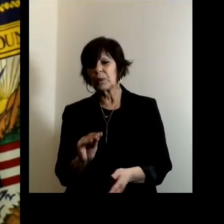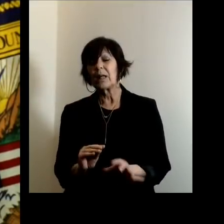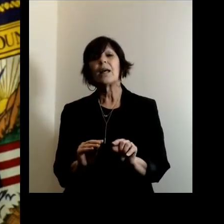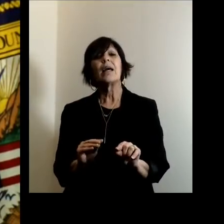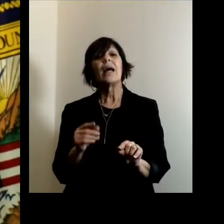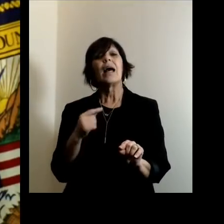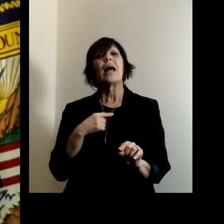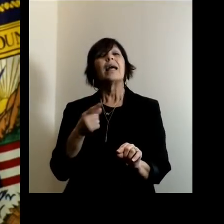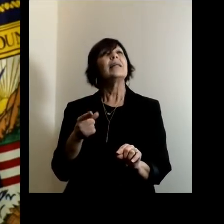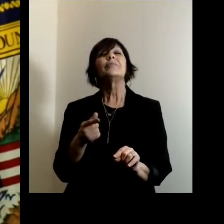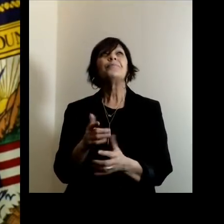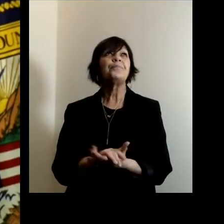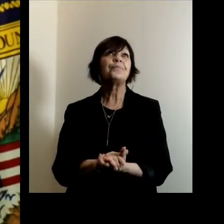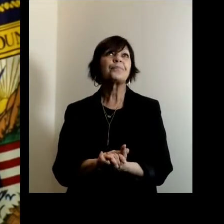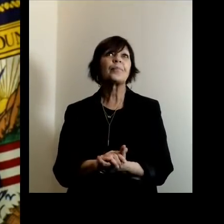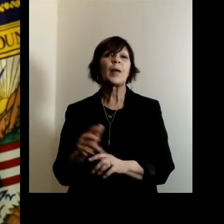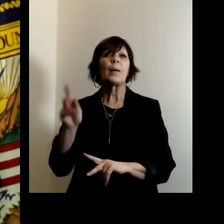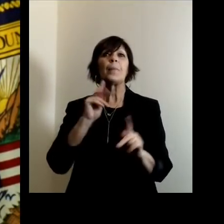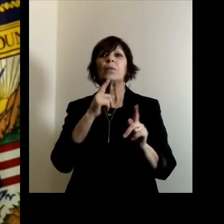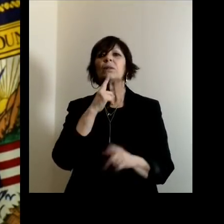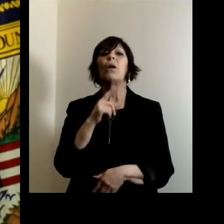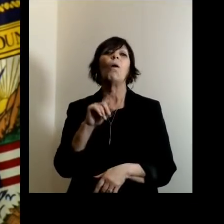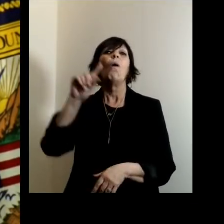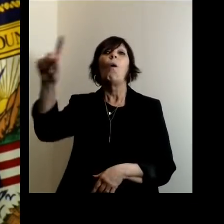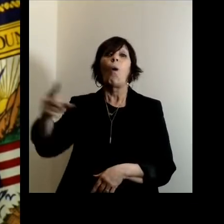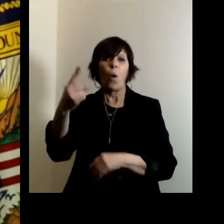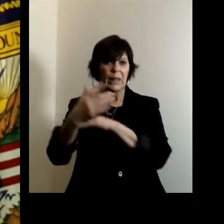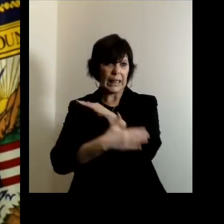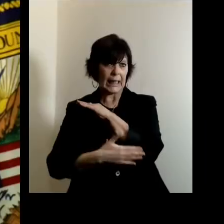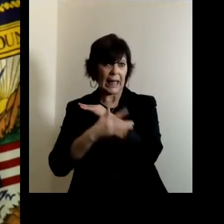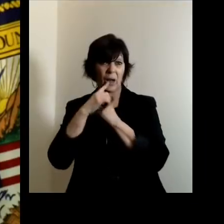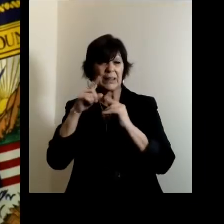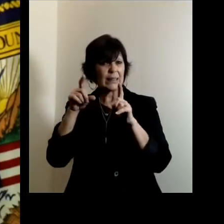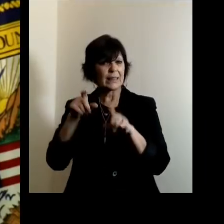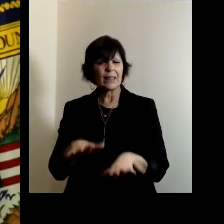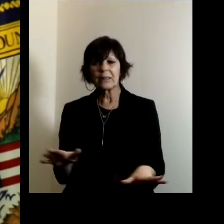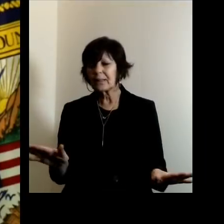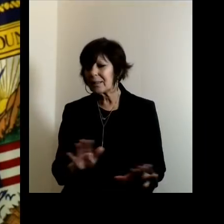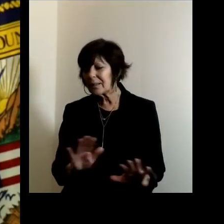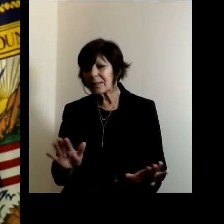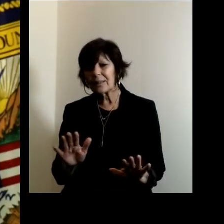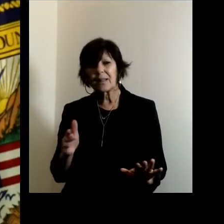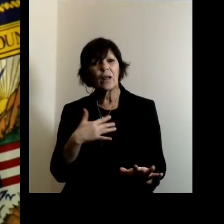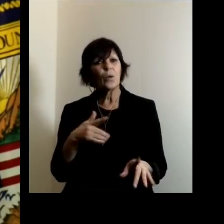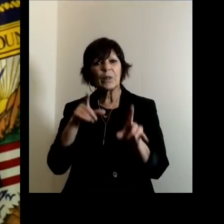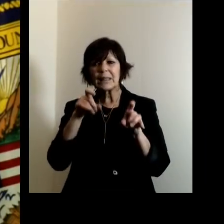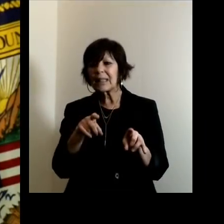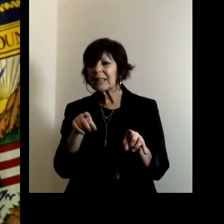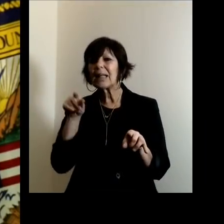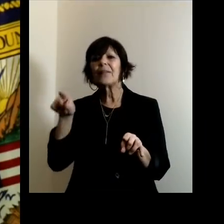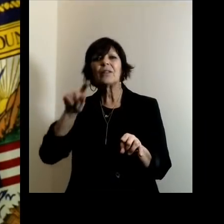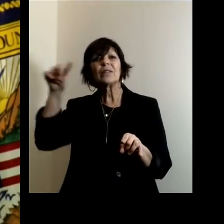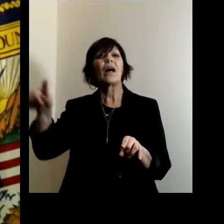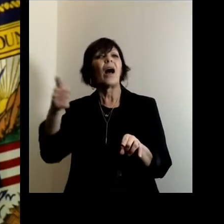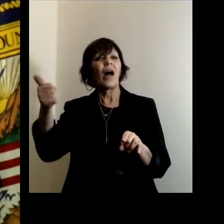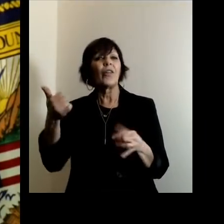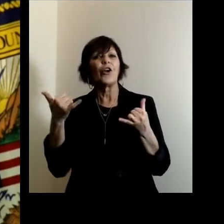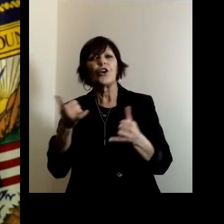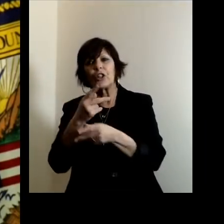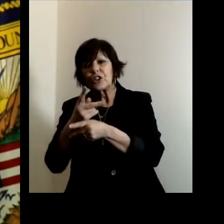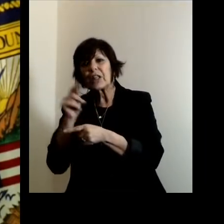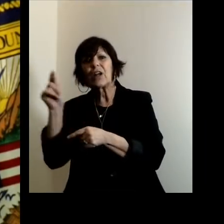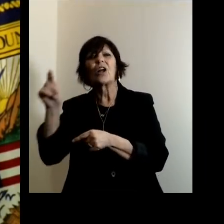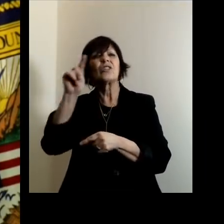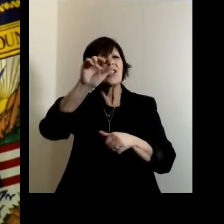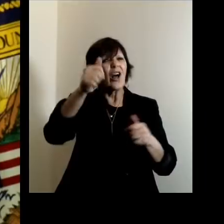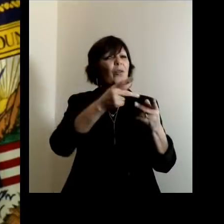think it's a misnomer for people to say only the county is testing. We've been testing about the same amount because that's all we have the capability of doing in a